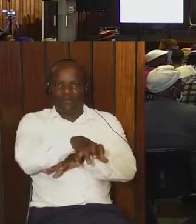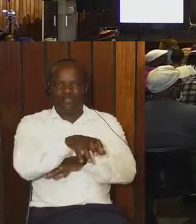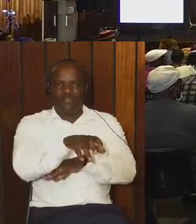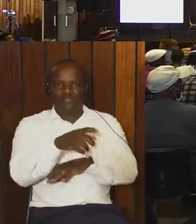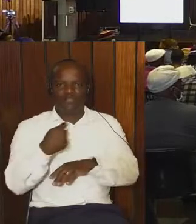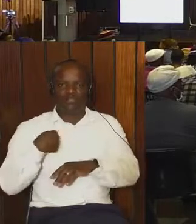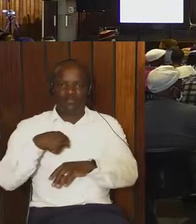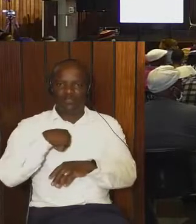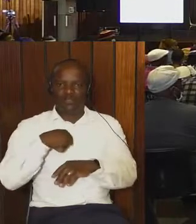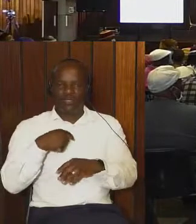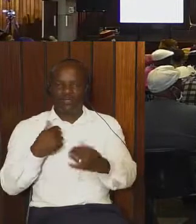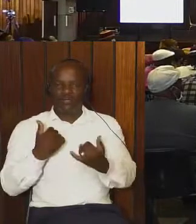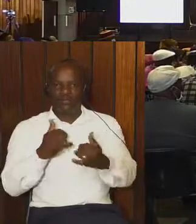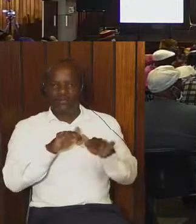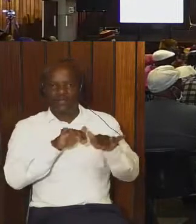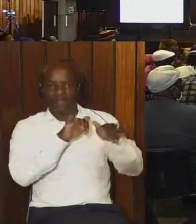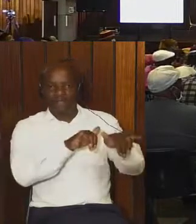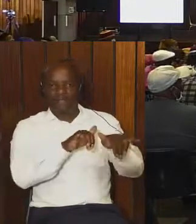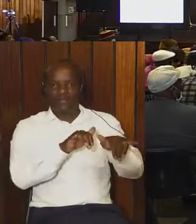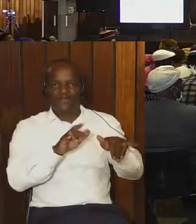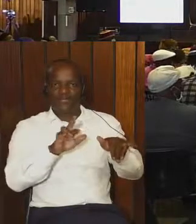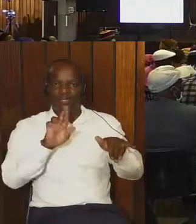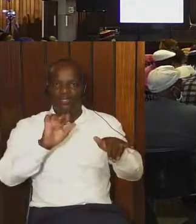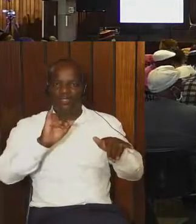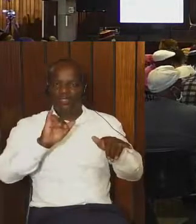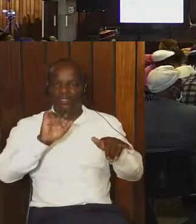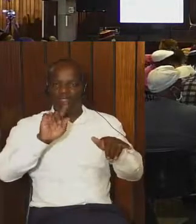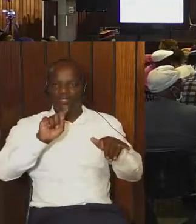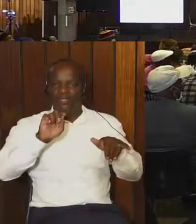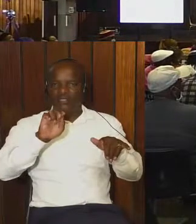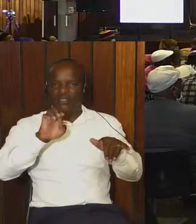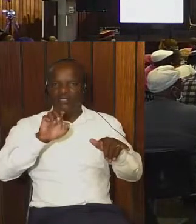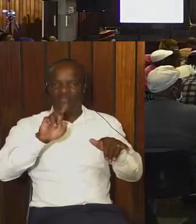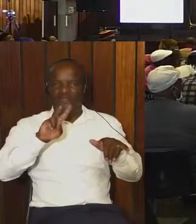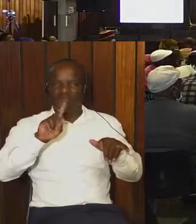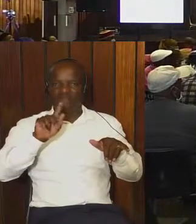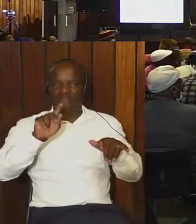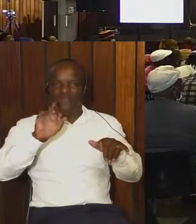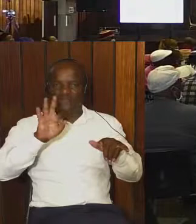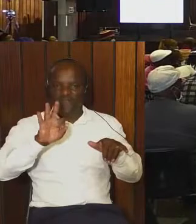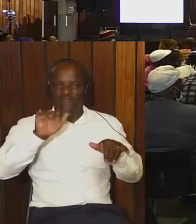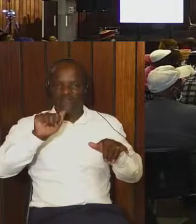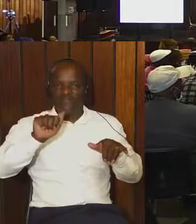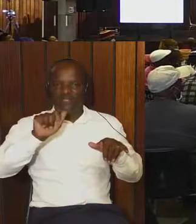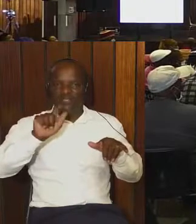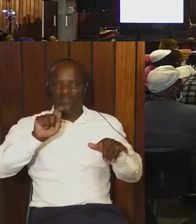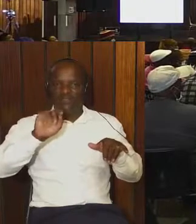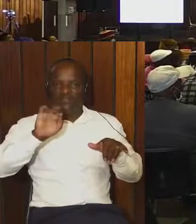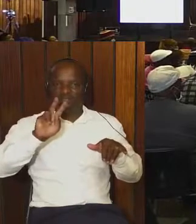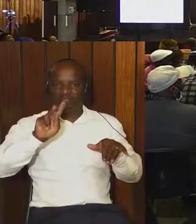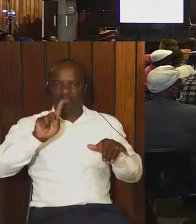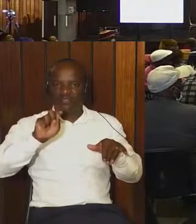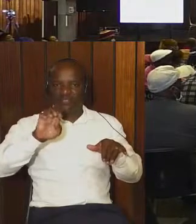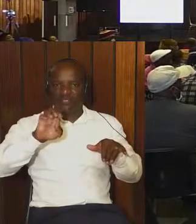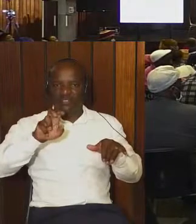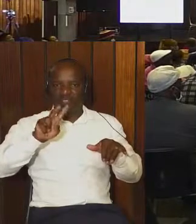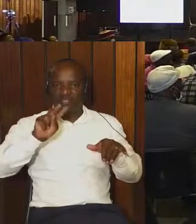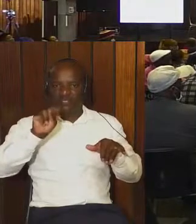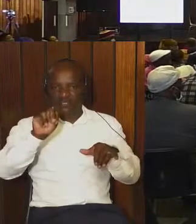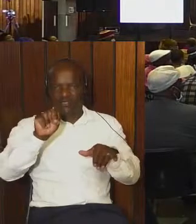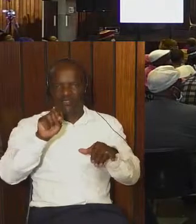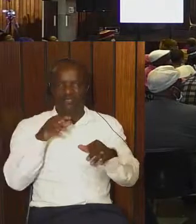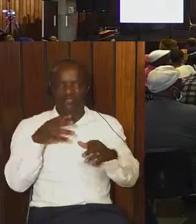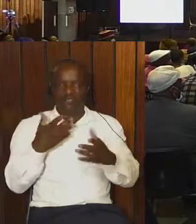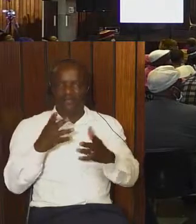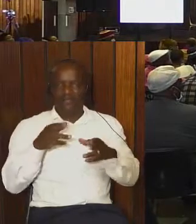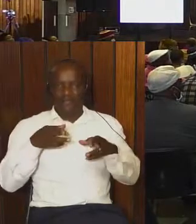ga re le sio re le badudi ba ko Rietfontein plot 4 Rietfontein hot 23 a re tsebe gore batho ba le ba mo gaufi le tsela ka re tsela